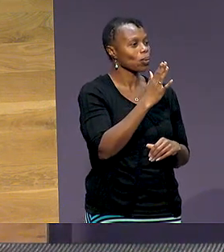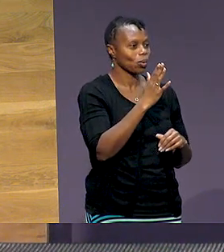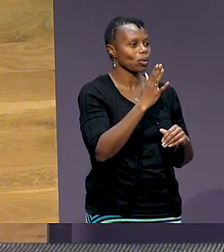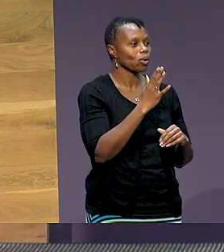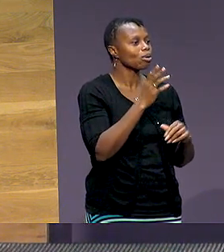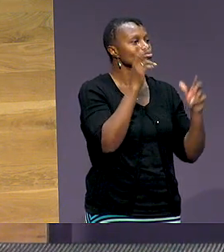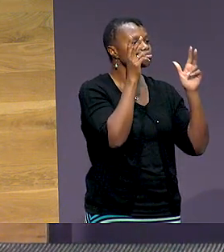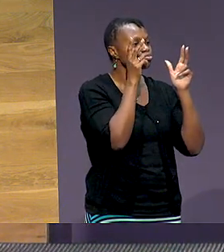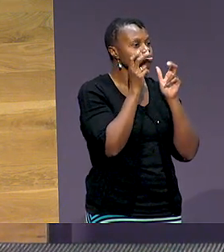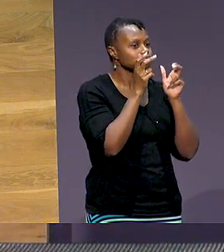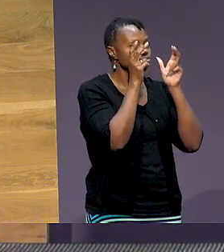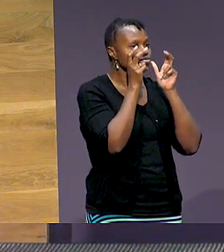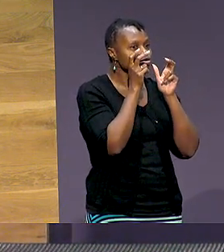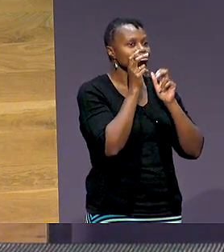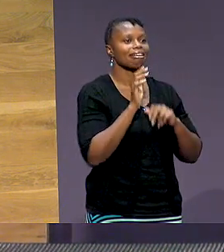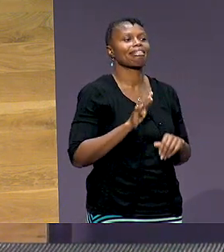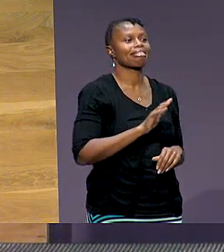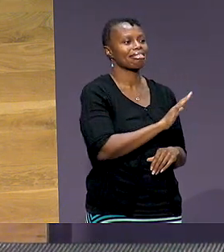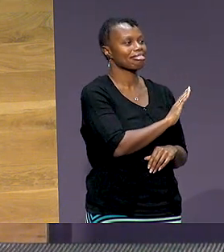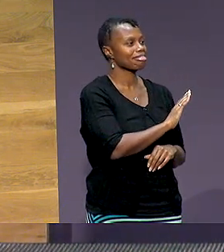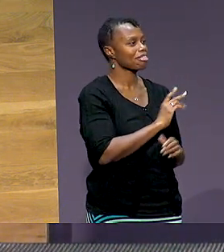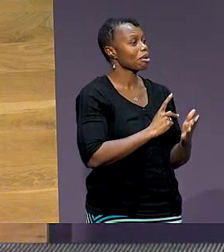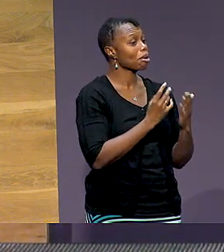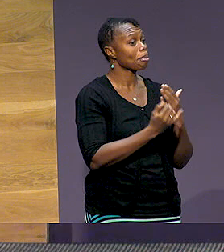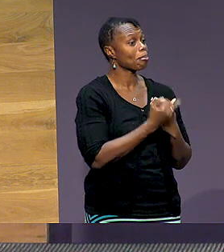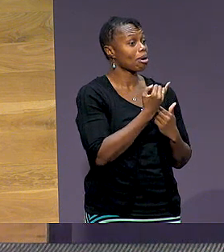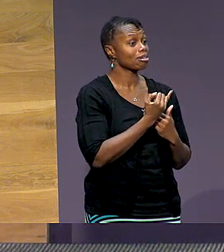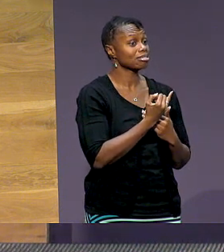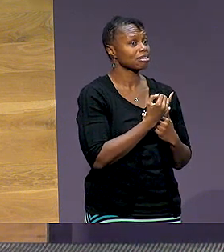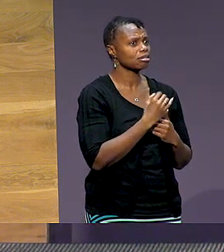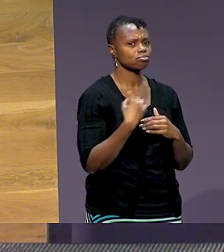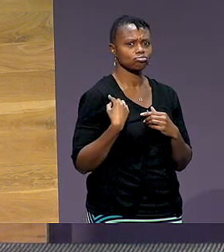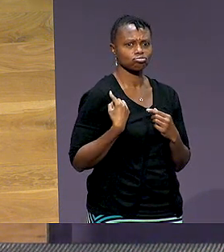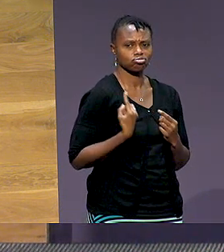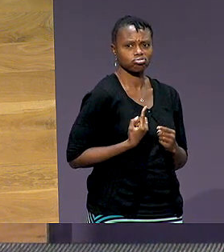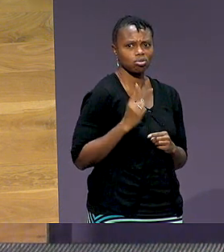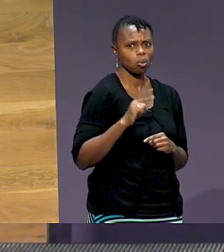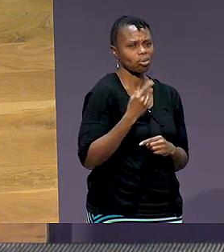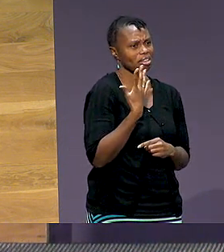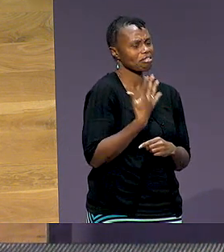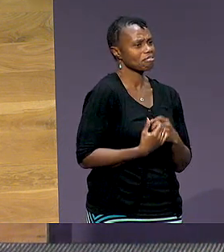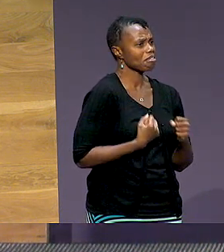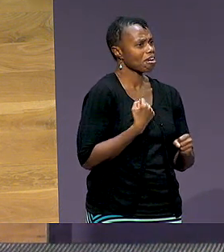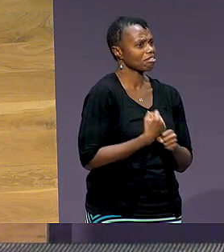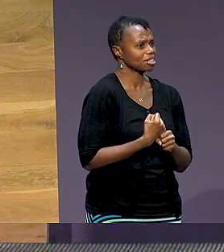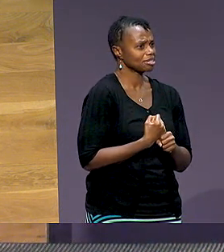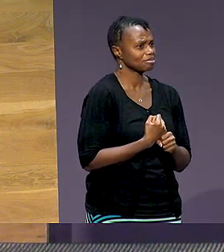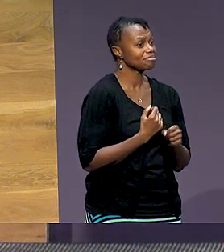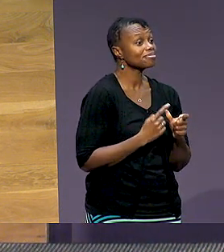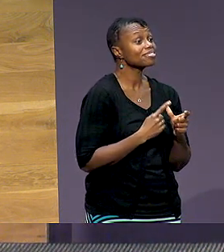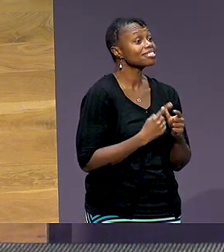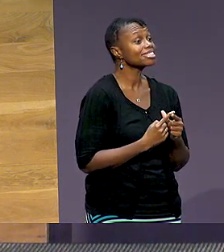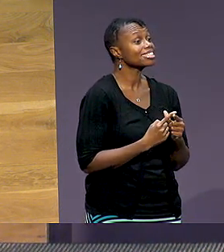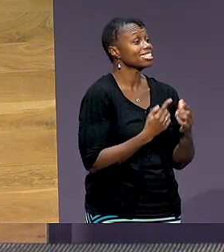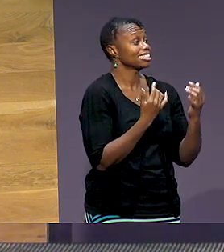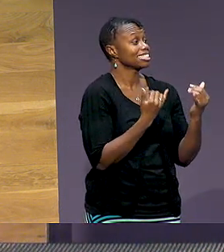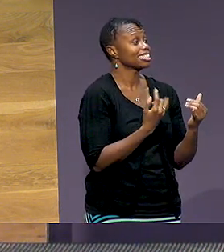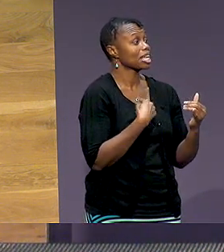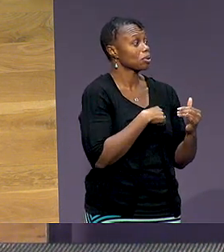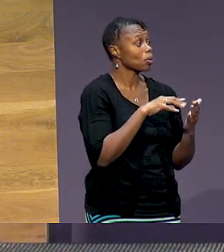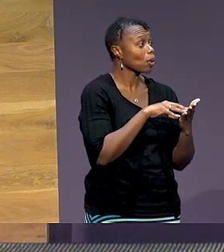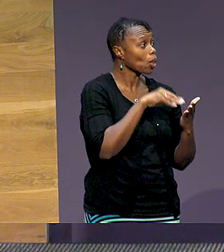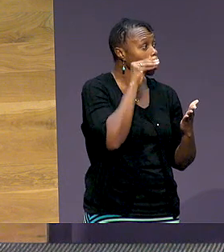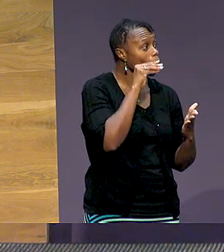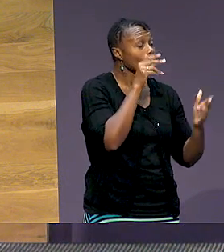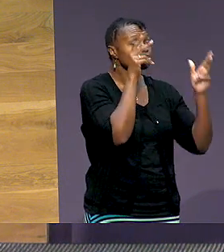All of these projects are fewer than 5 years old. Today we'll get to hear about the inception of these ideas, how